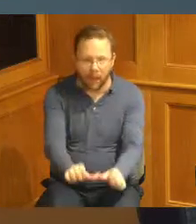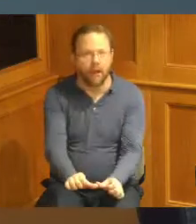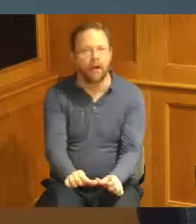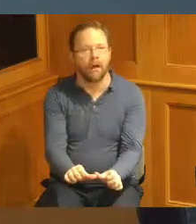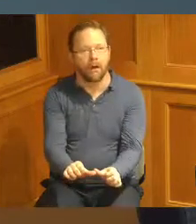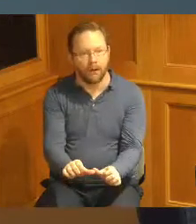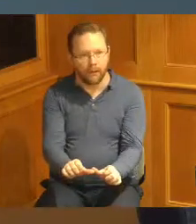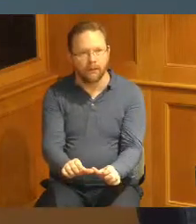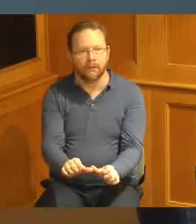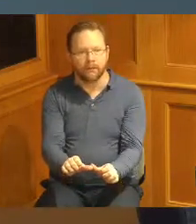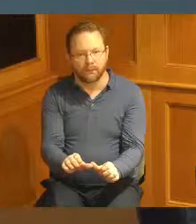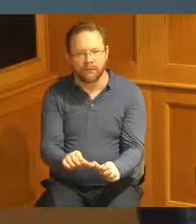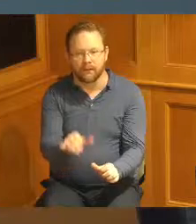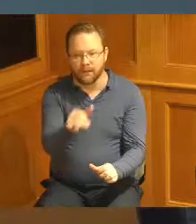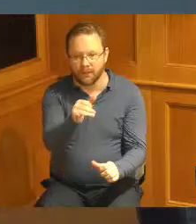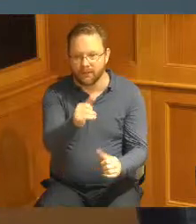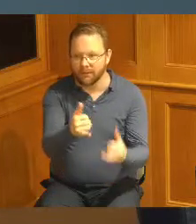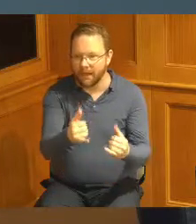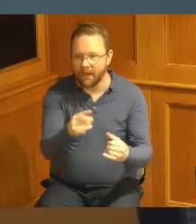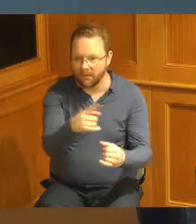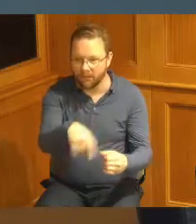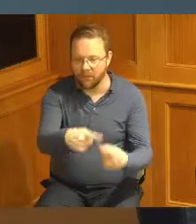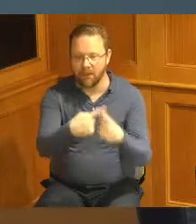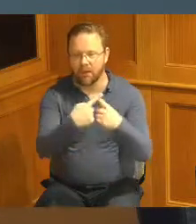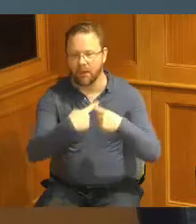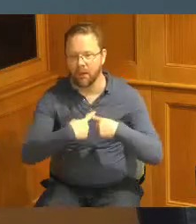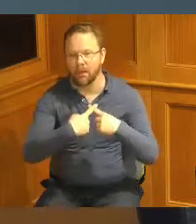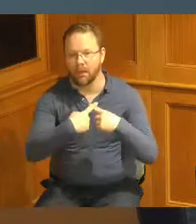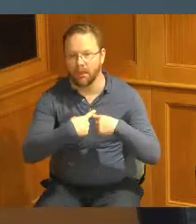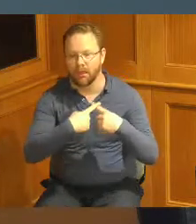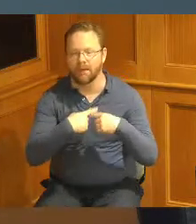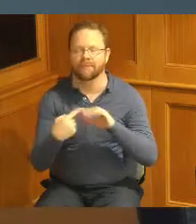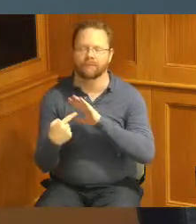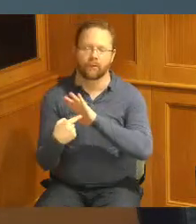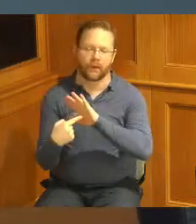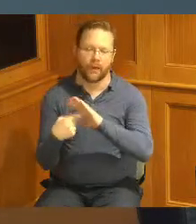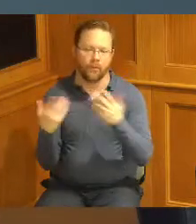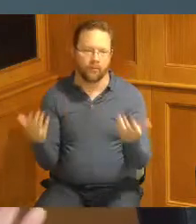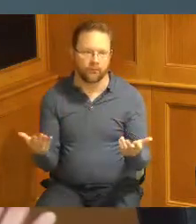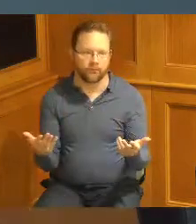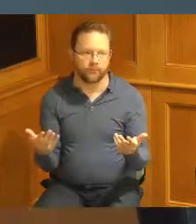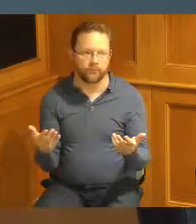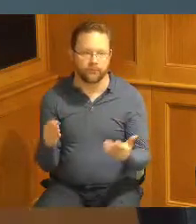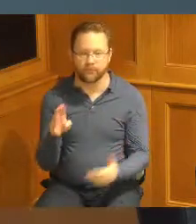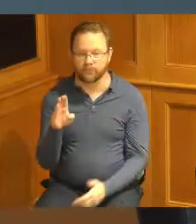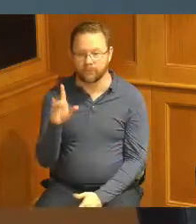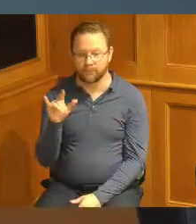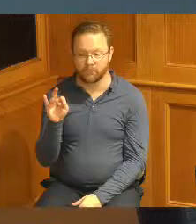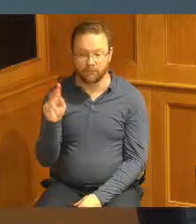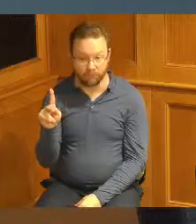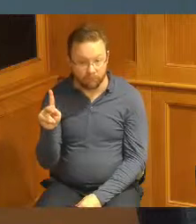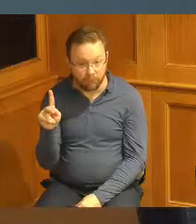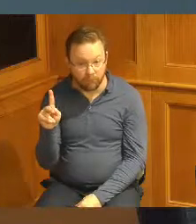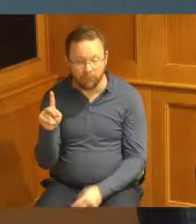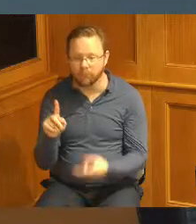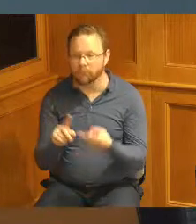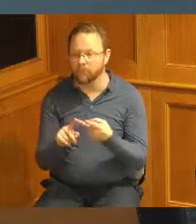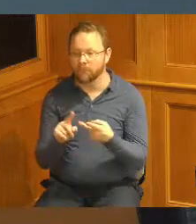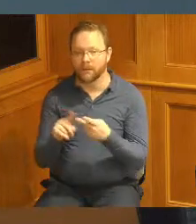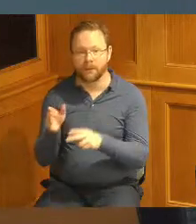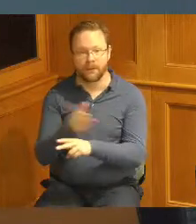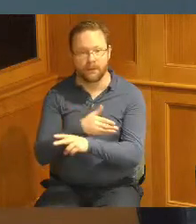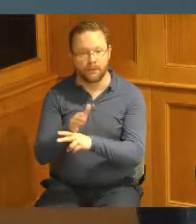they have become dependent on us. And I'll say, for example, I'll say Blink, I'll say the